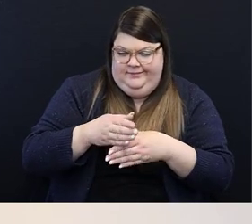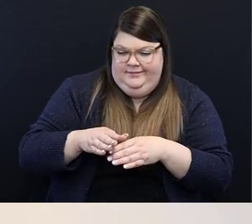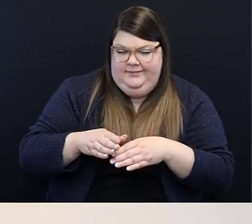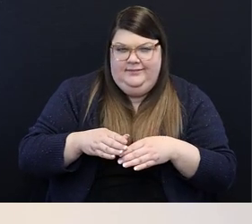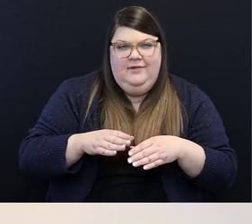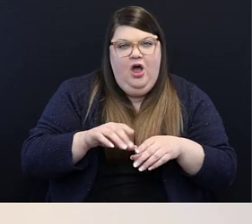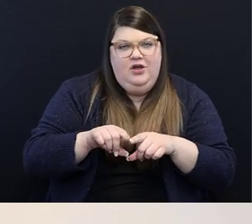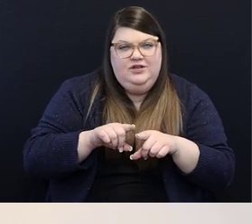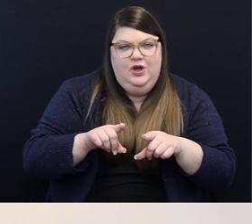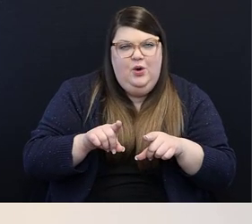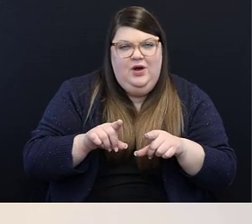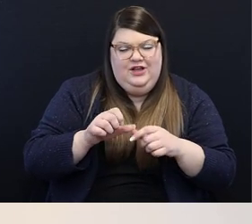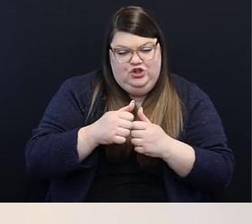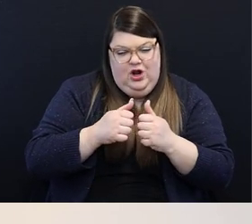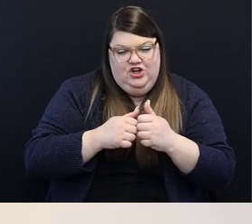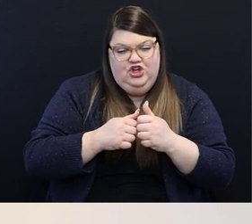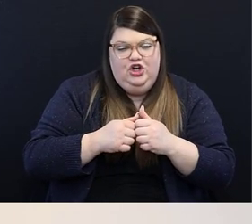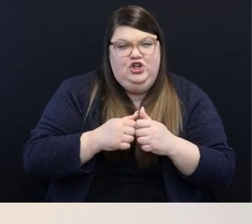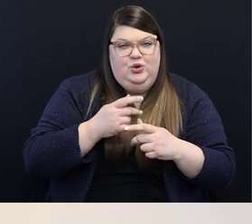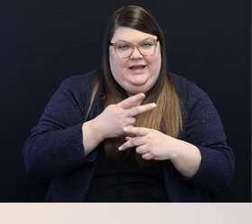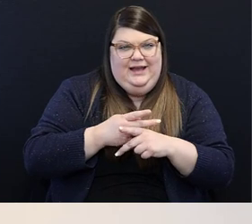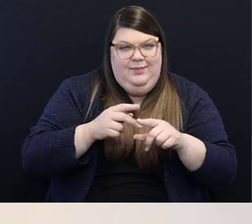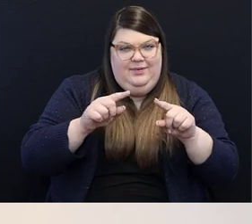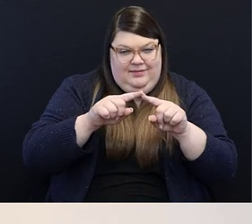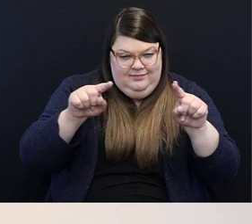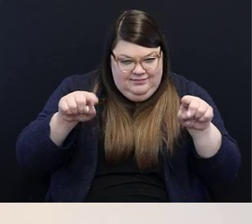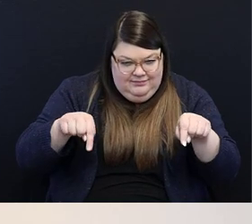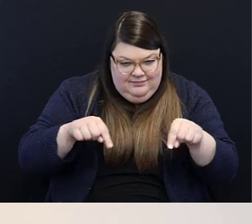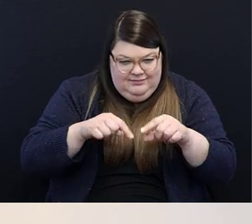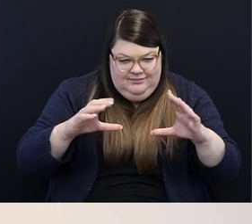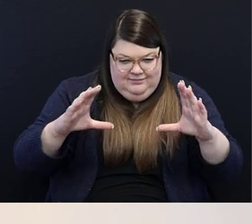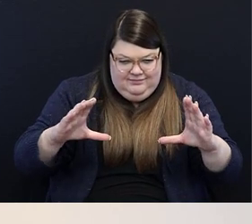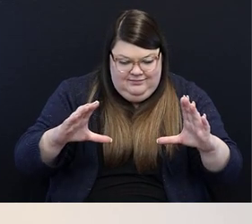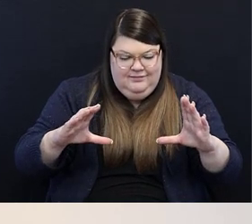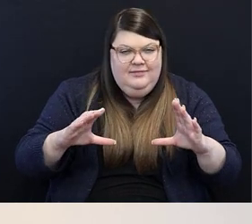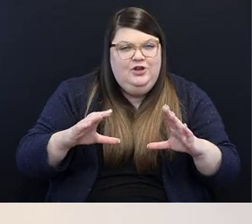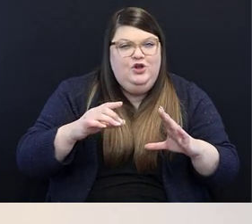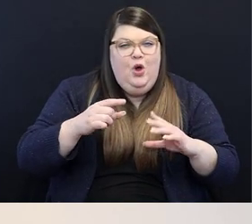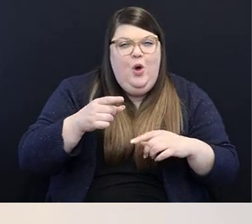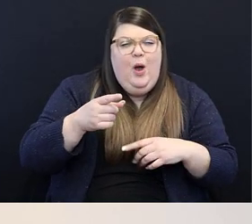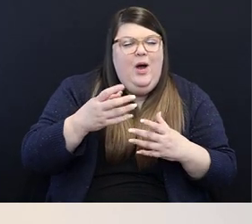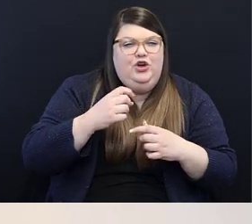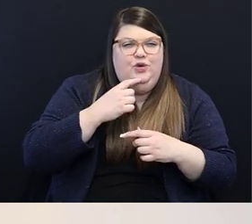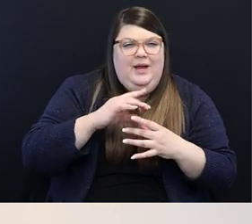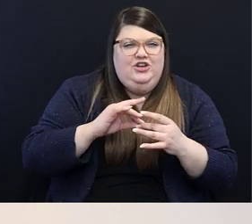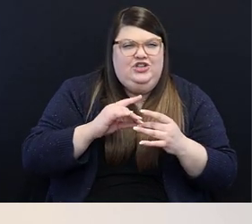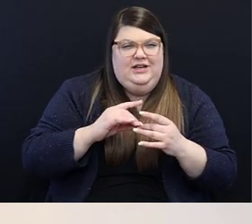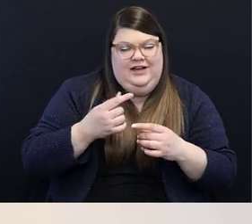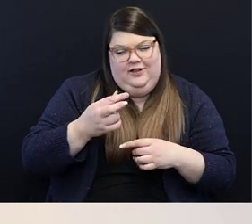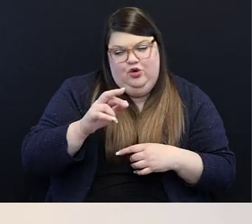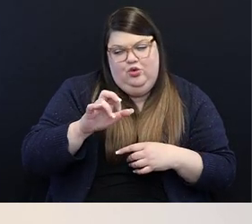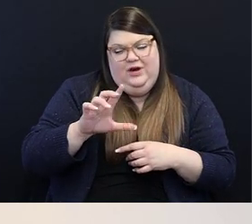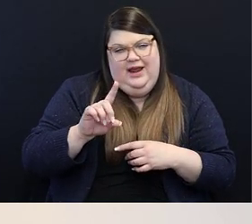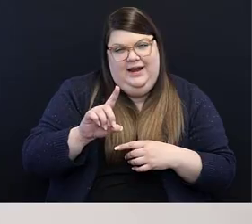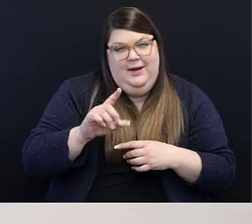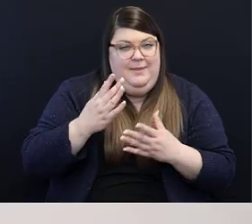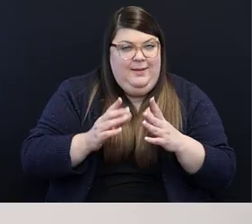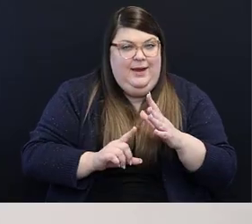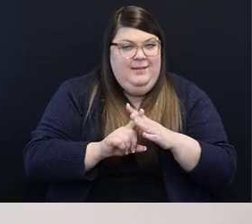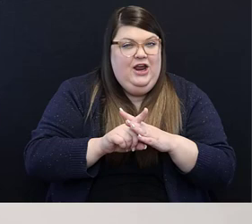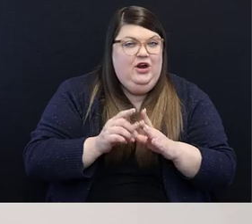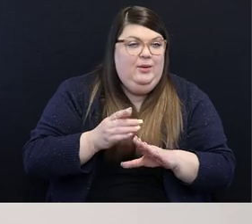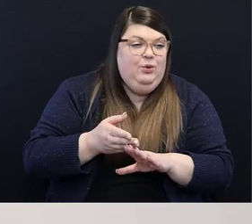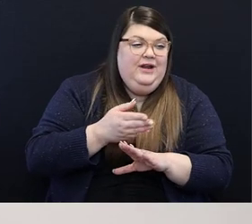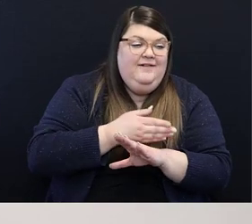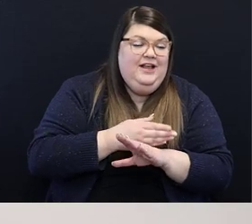as well. And I'd be remiss to not mention that you started using, I think the grid maybe appeared in the earlier show, which was